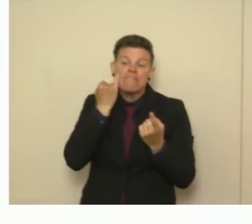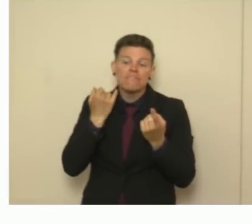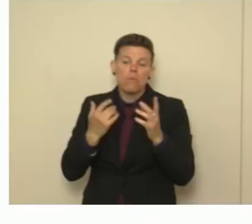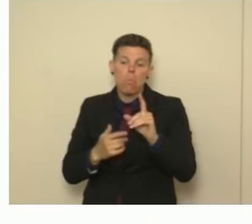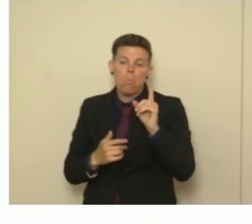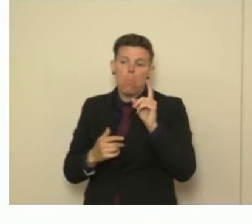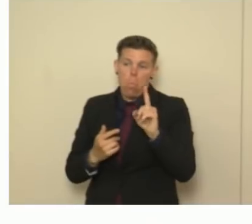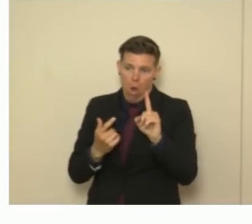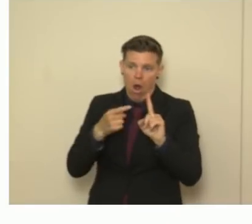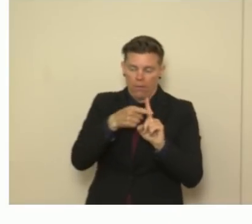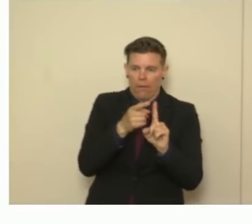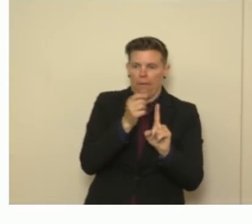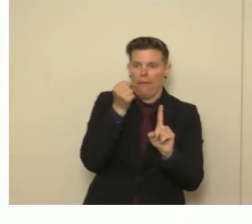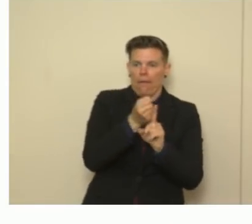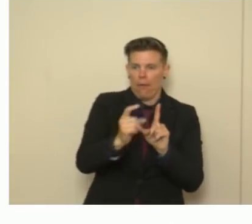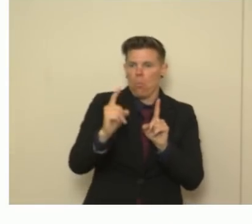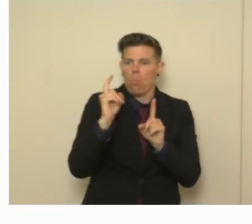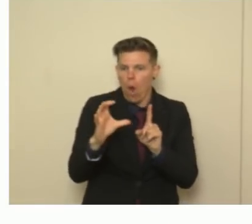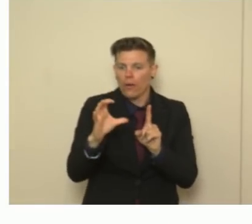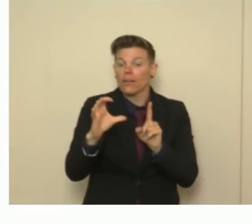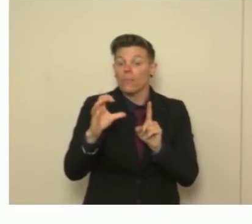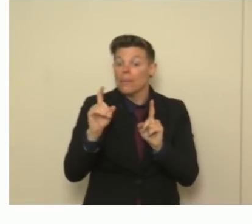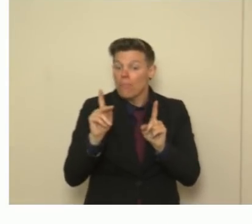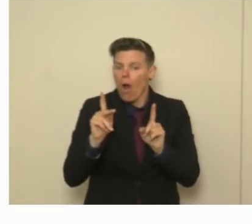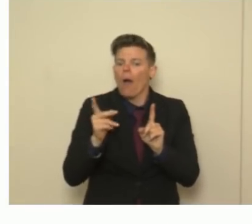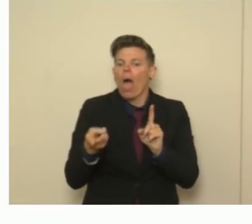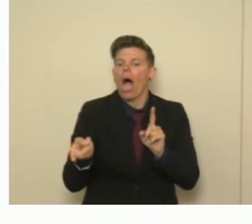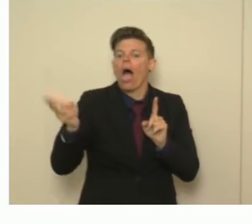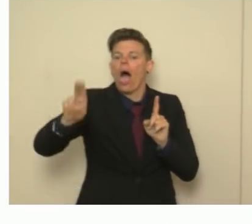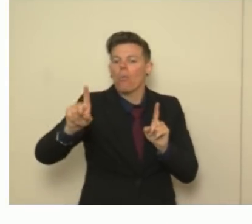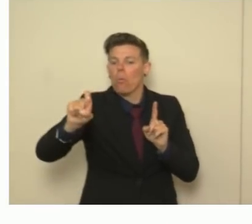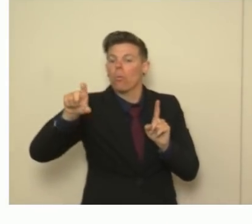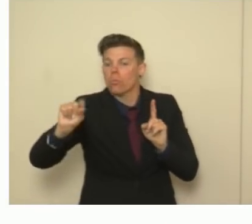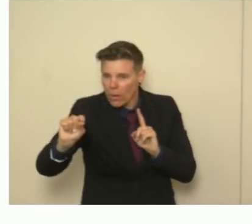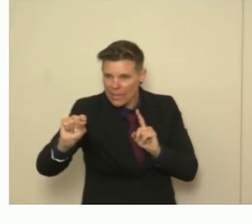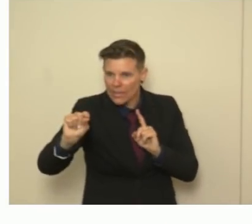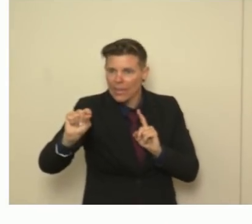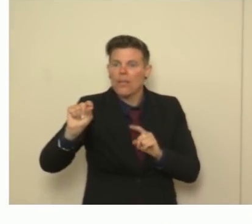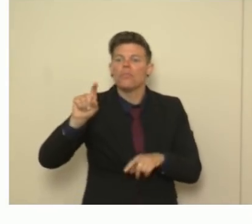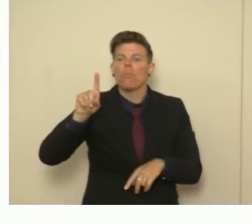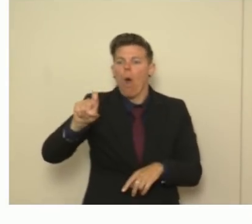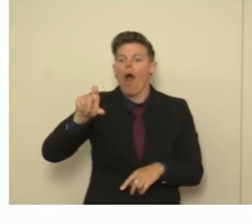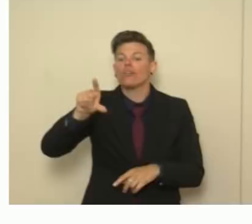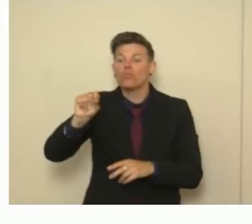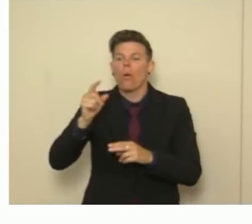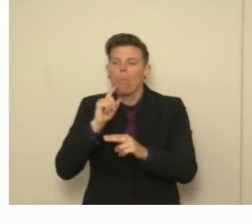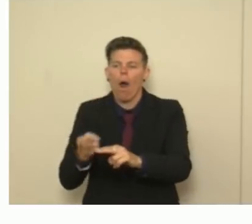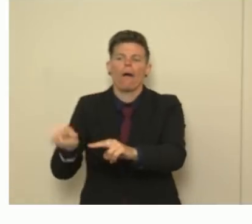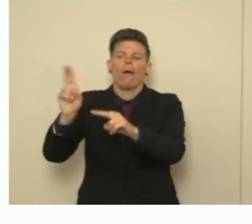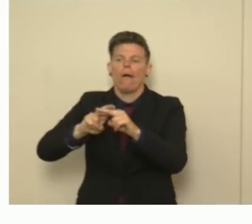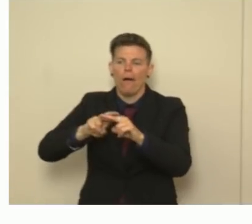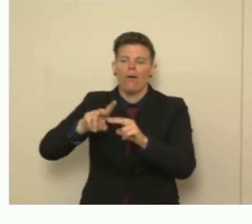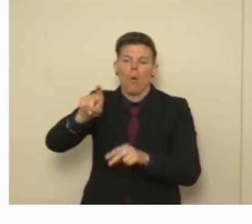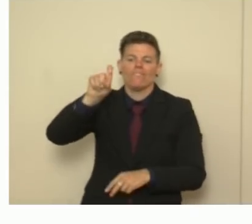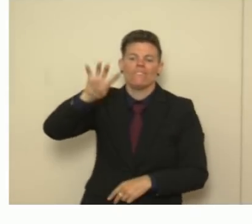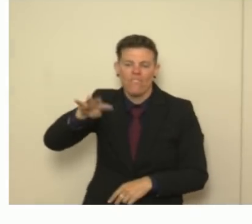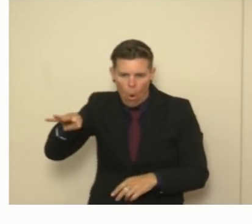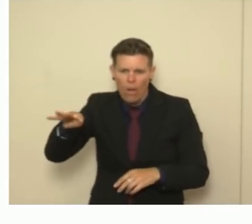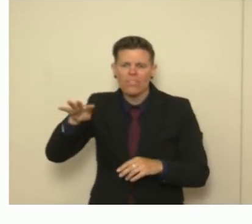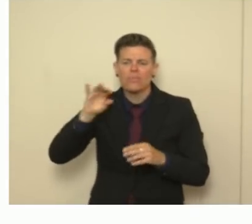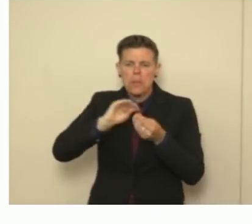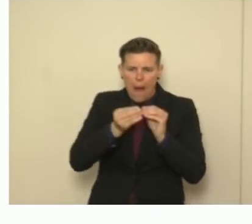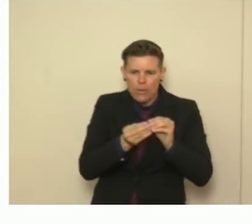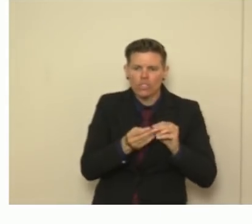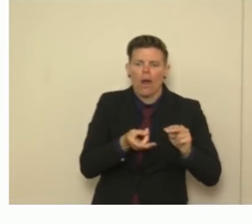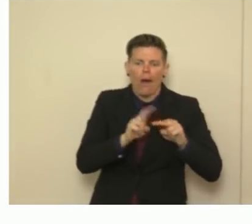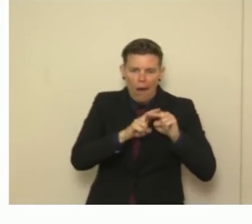Those 120 go on to infect 144, and then I can't do my math in my head after that, but you